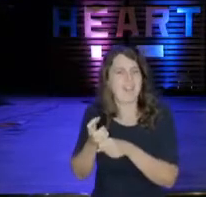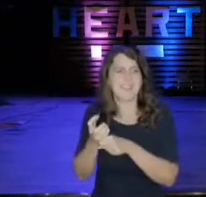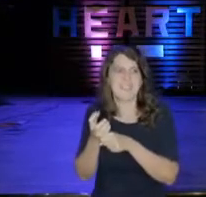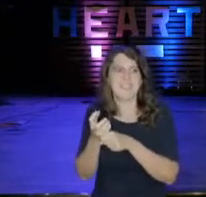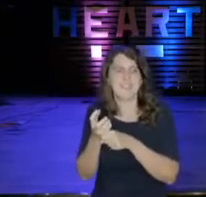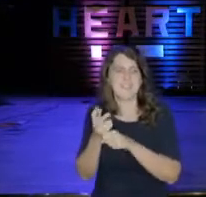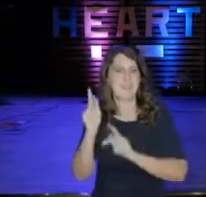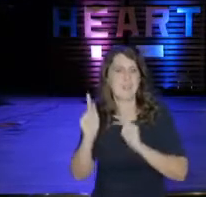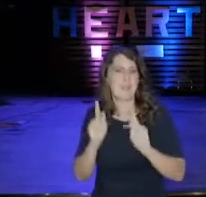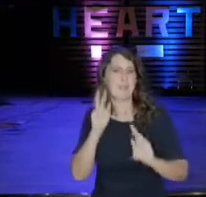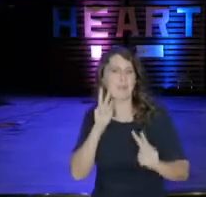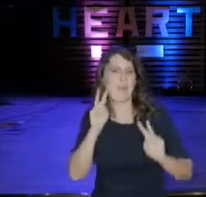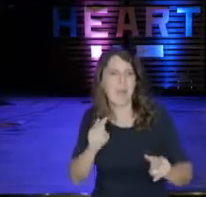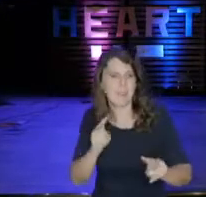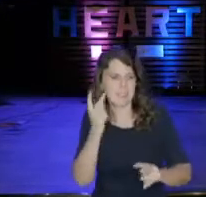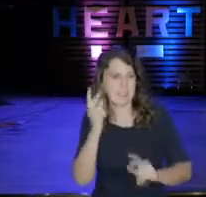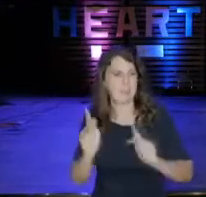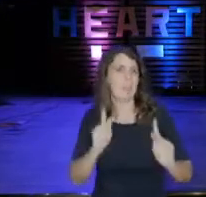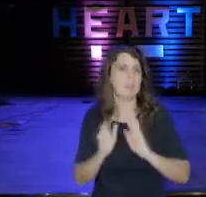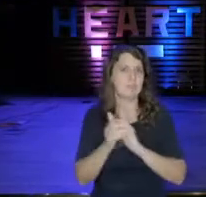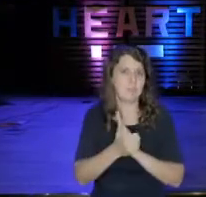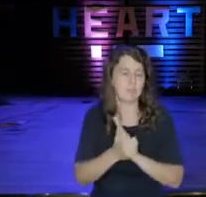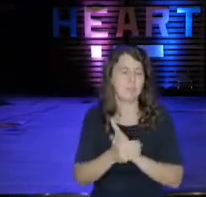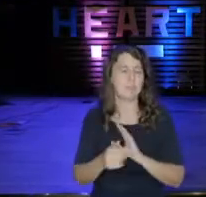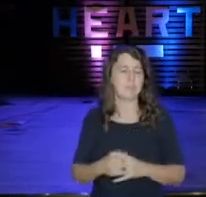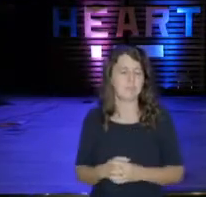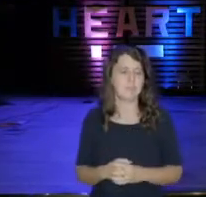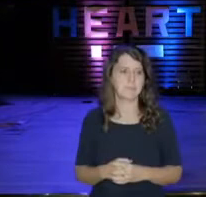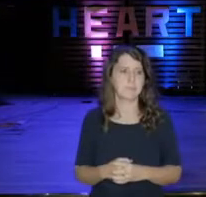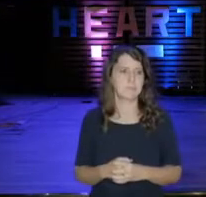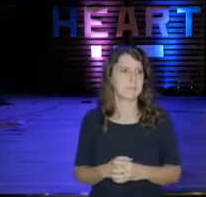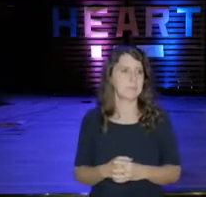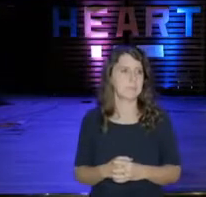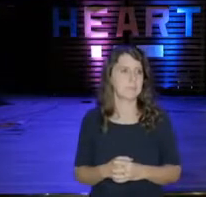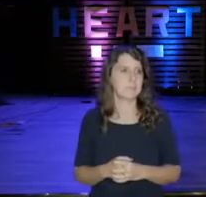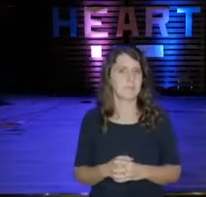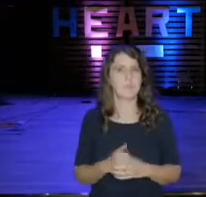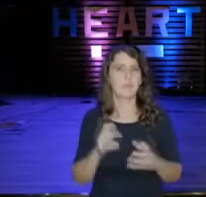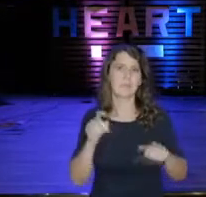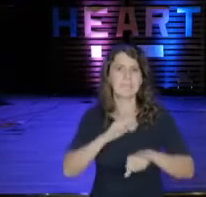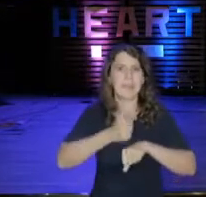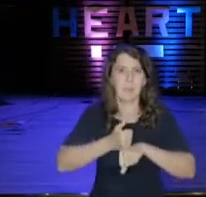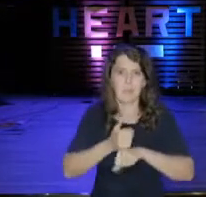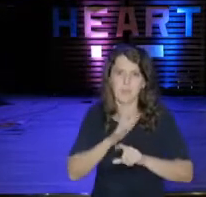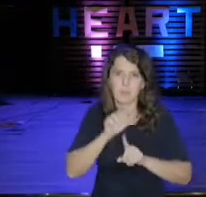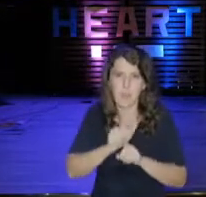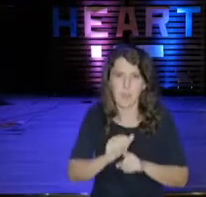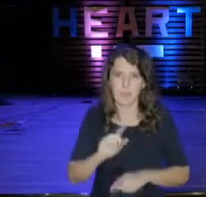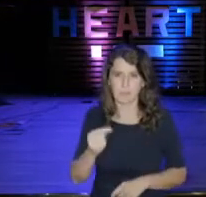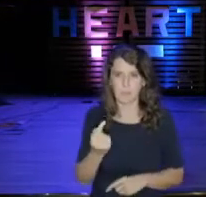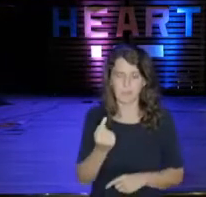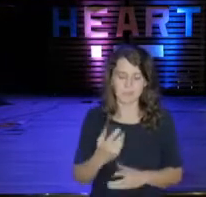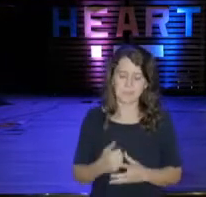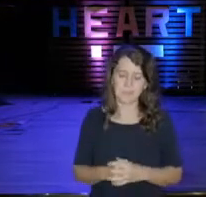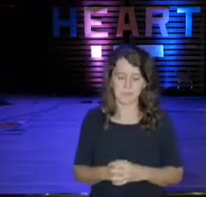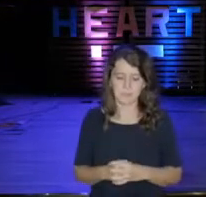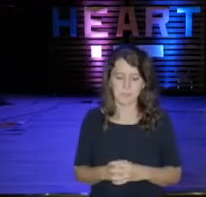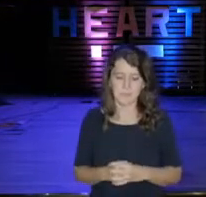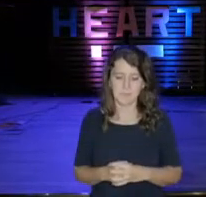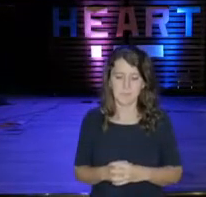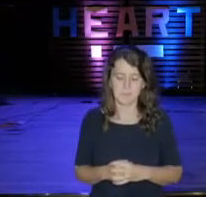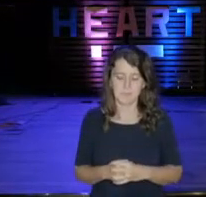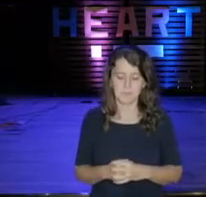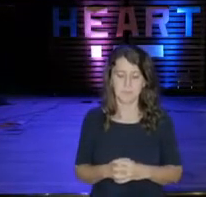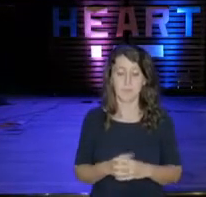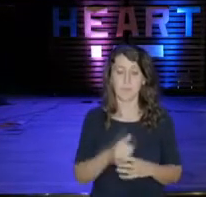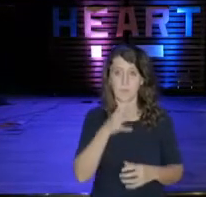witnesses, to catch someone in the act of adultery, unless there's a, you know, trap. So they take her,